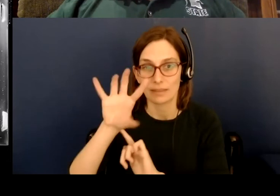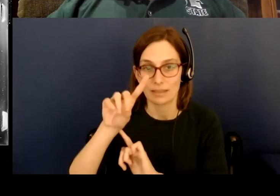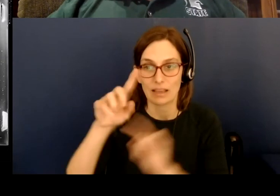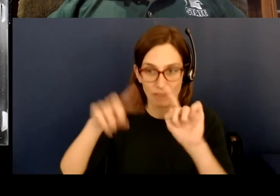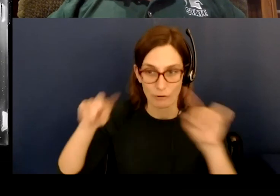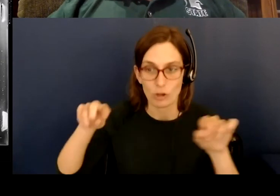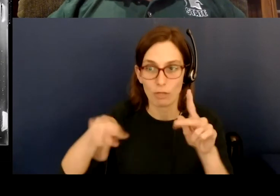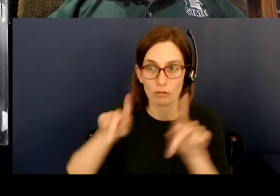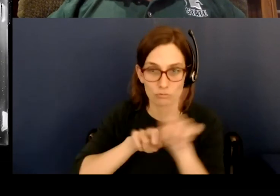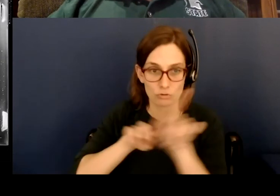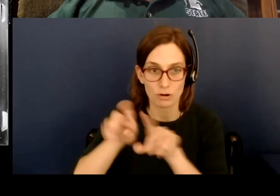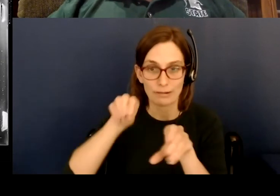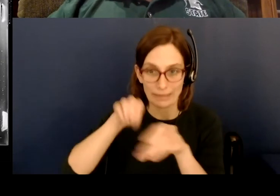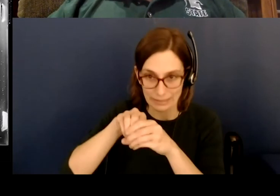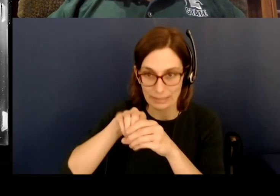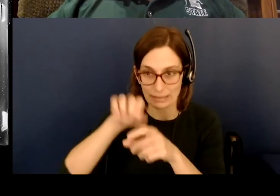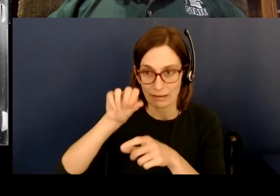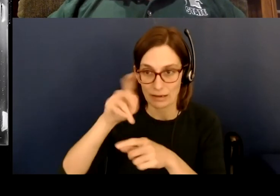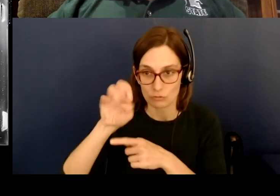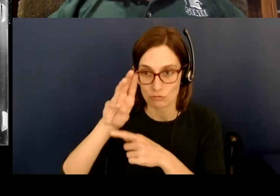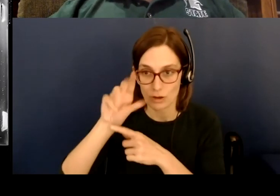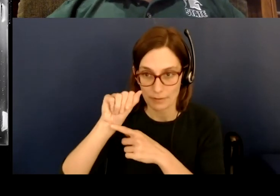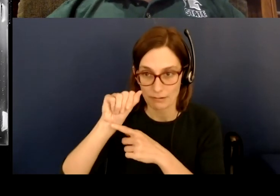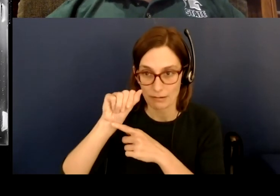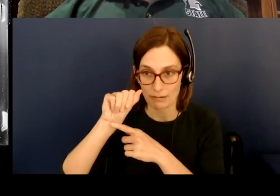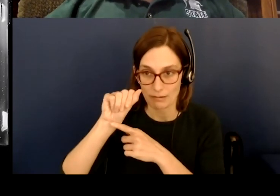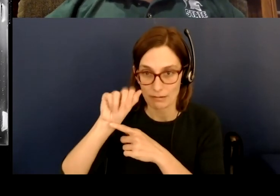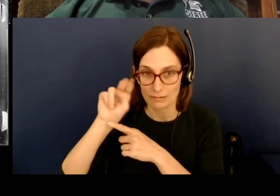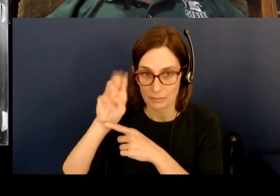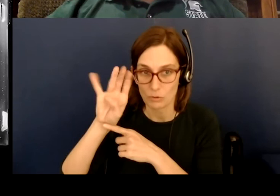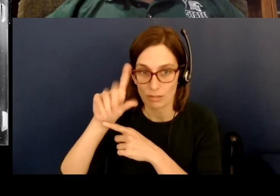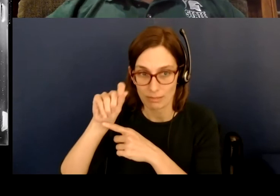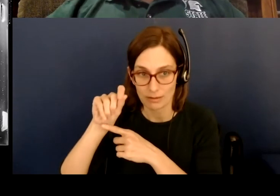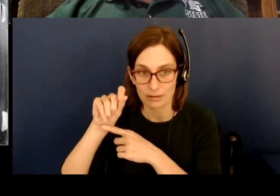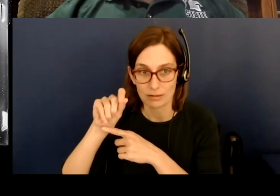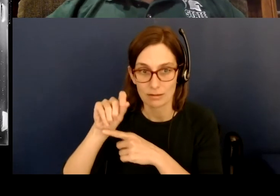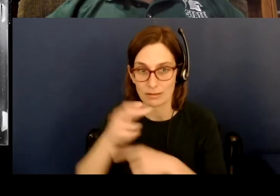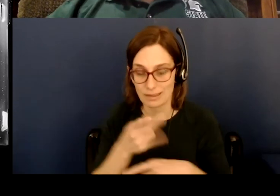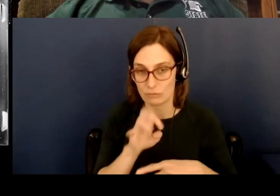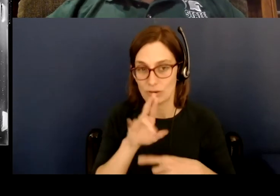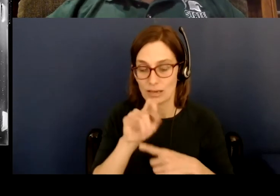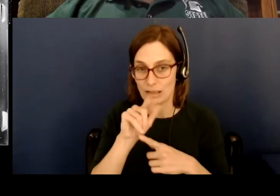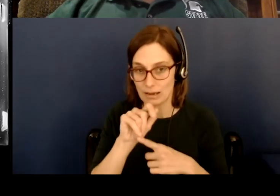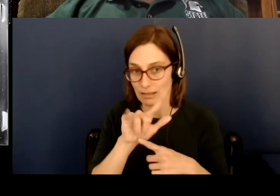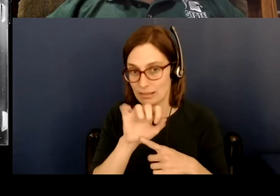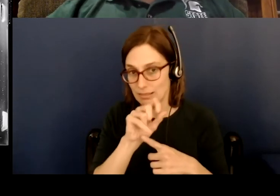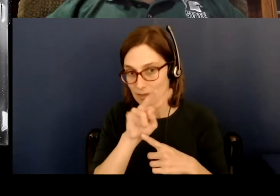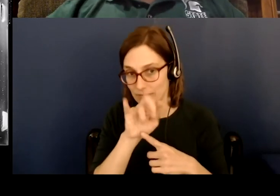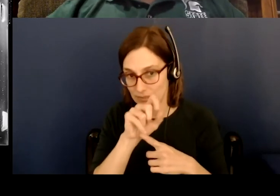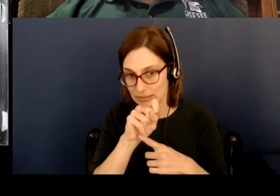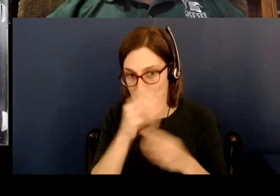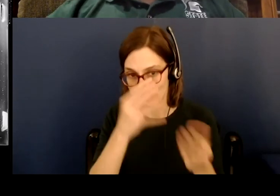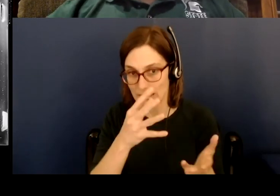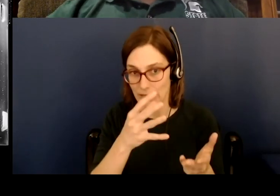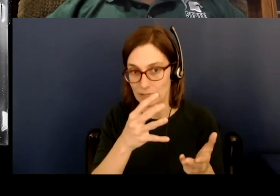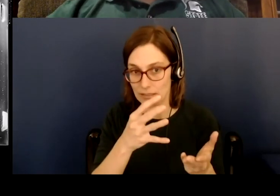in the Andromeda Nebula. So Henrietta Leavitt's data on Cepheid variables were going to